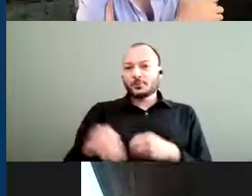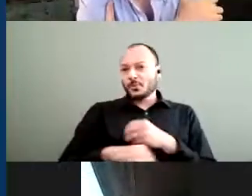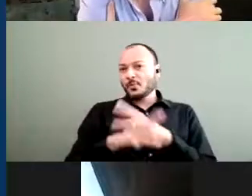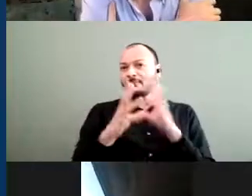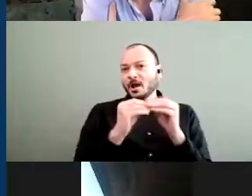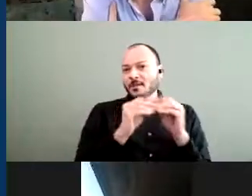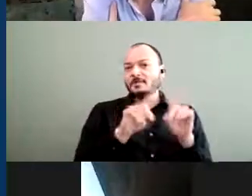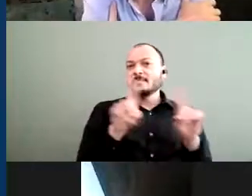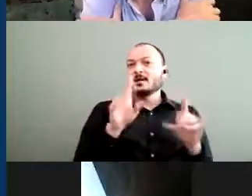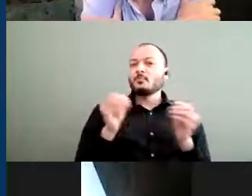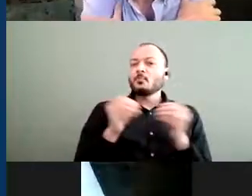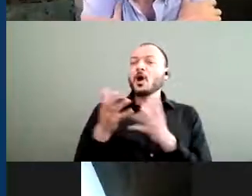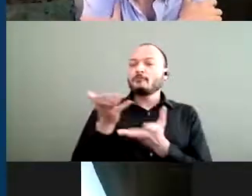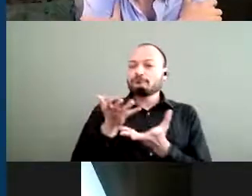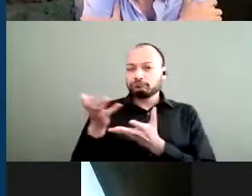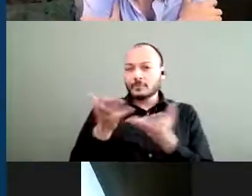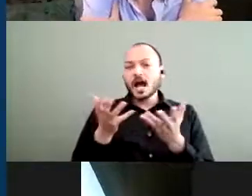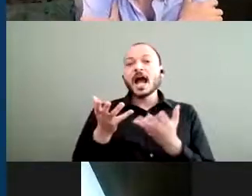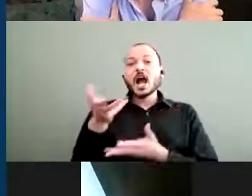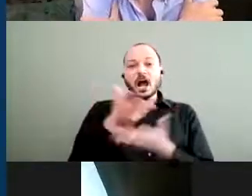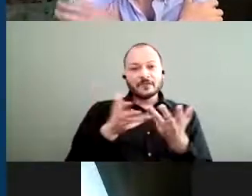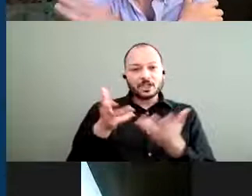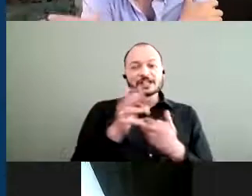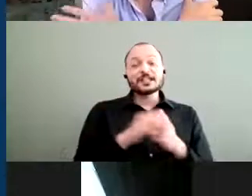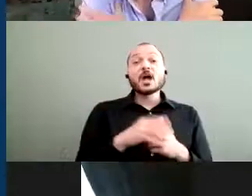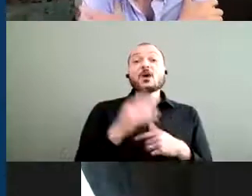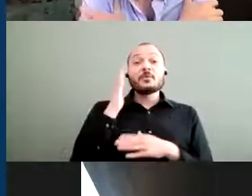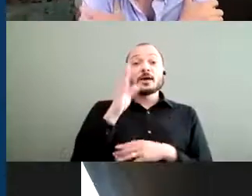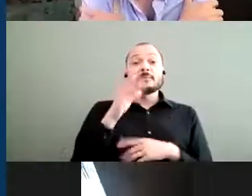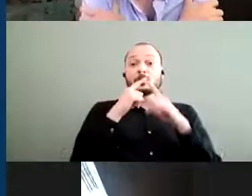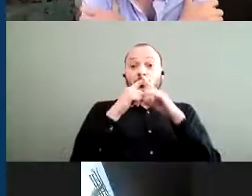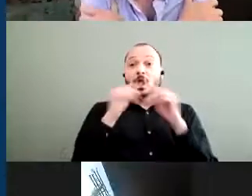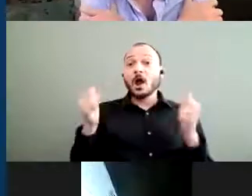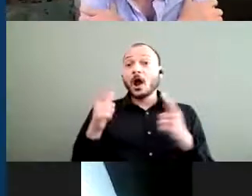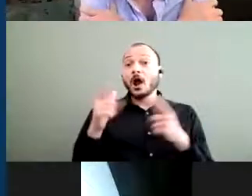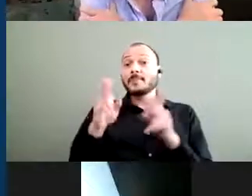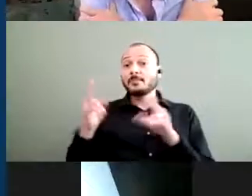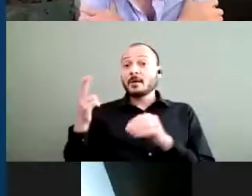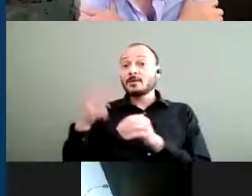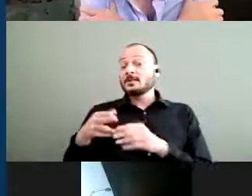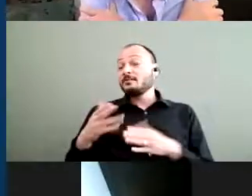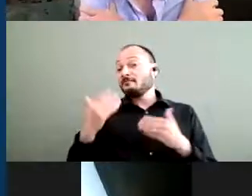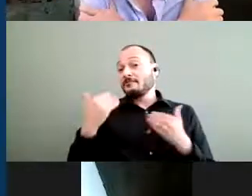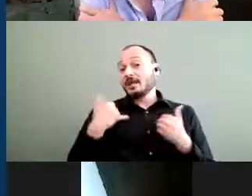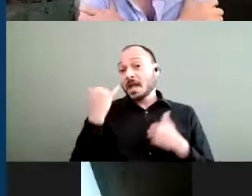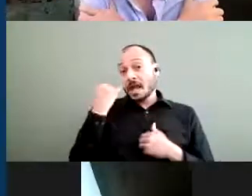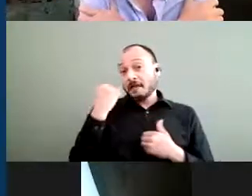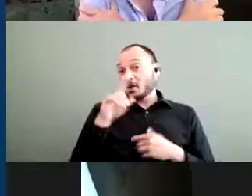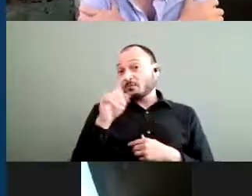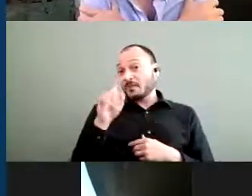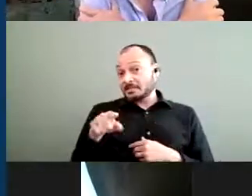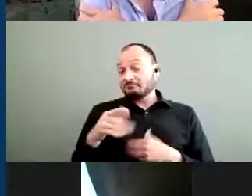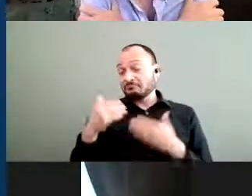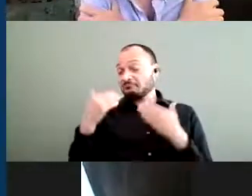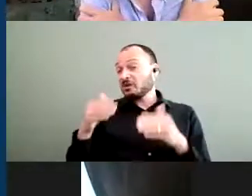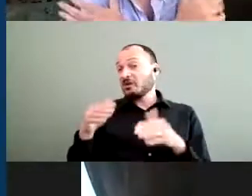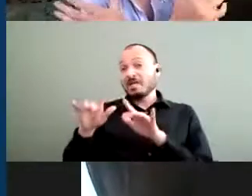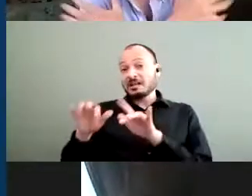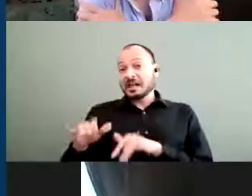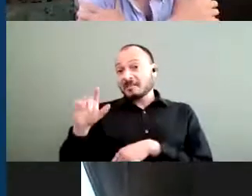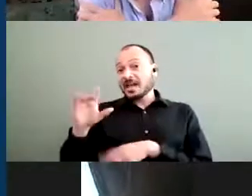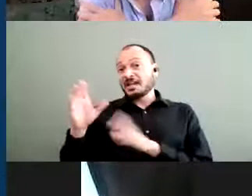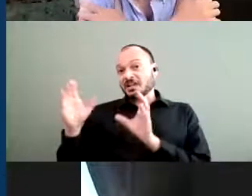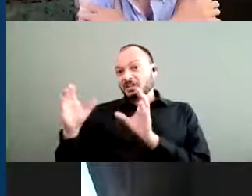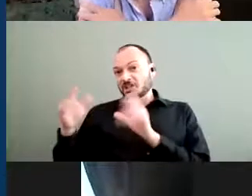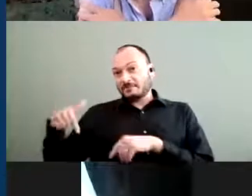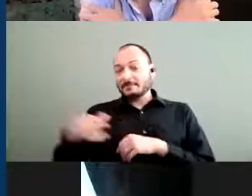gonna be muting all participants. And if you have a question, feel free to put it in English or Spanish in the chat and we'll make sure we get to it. So I'm